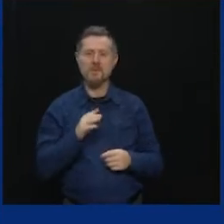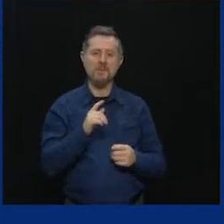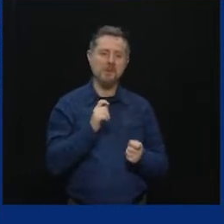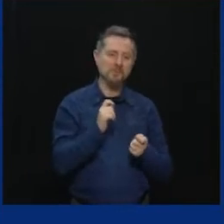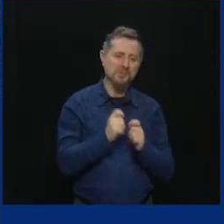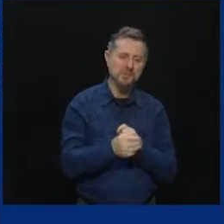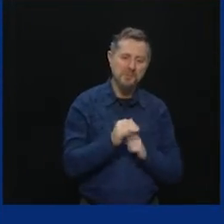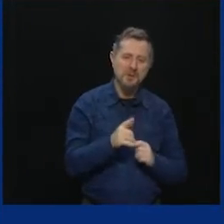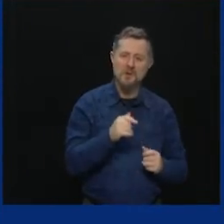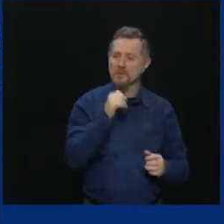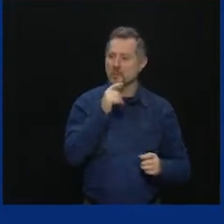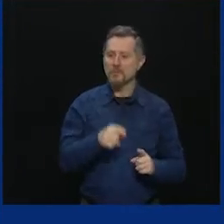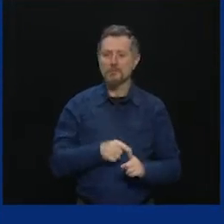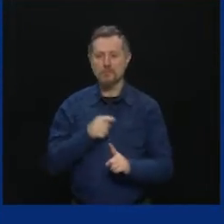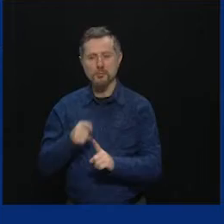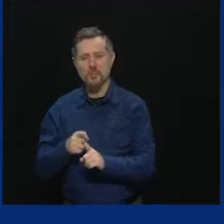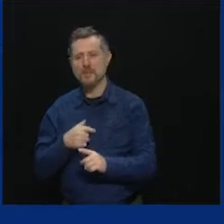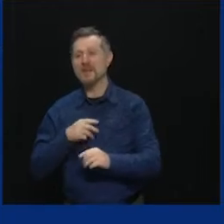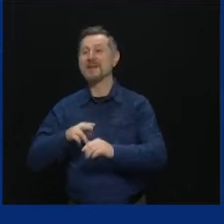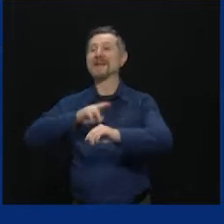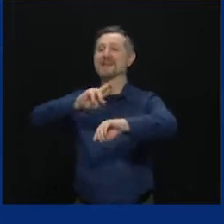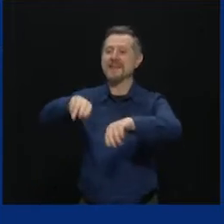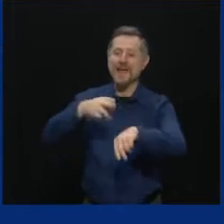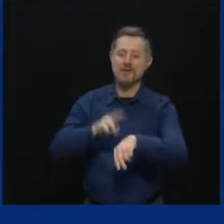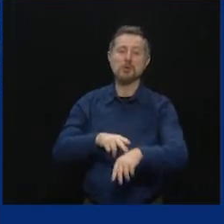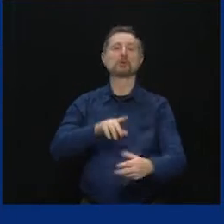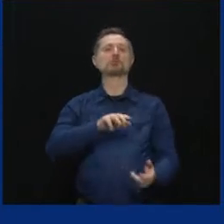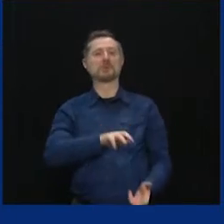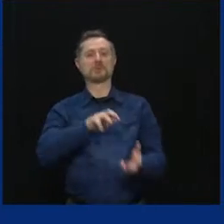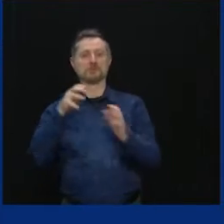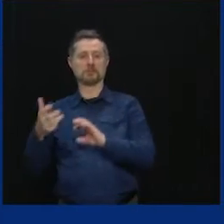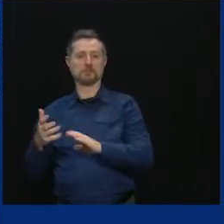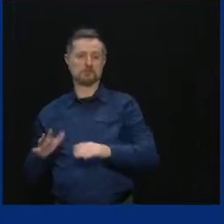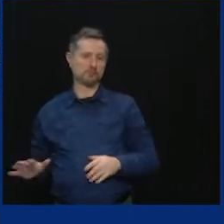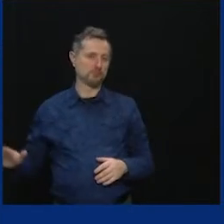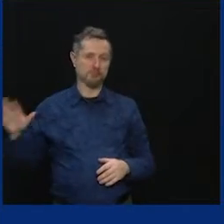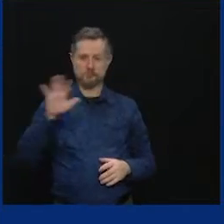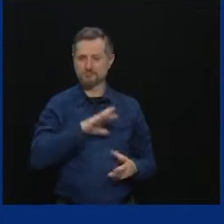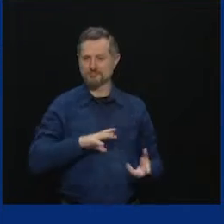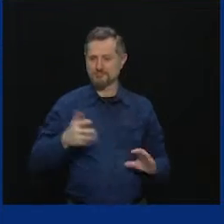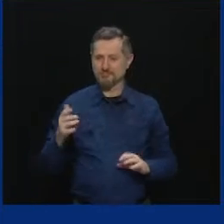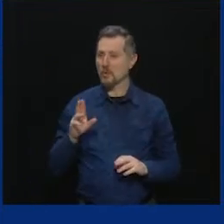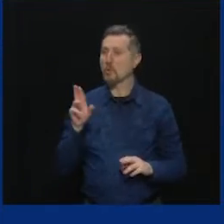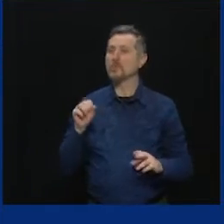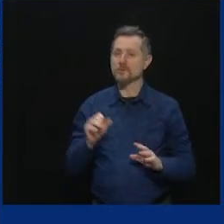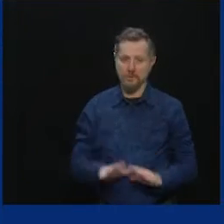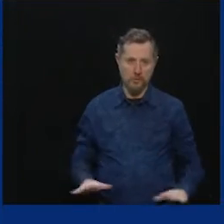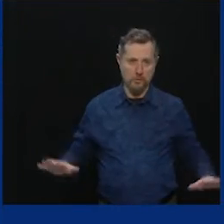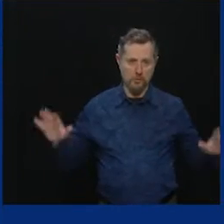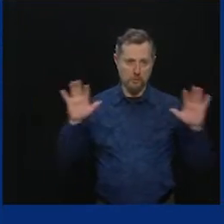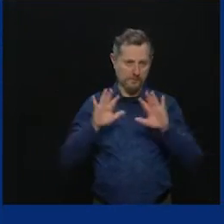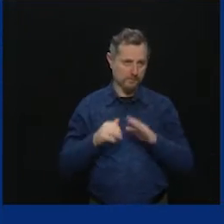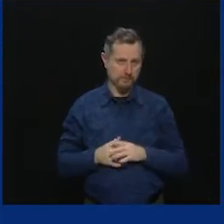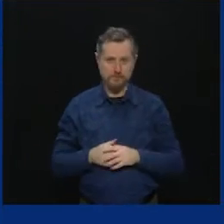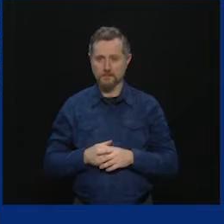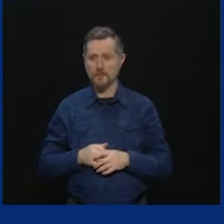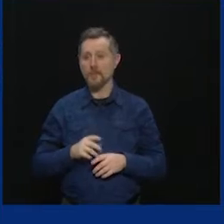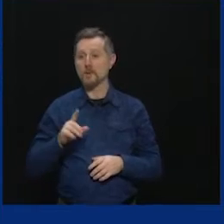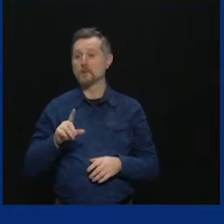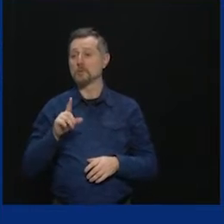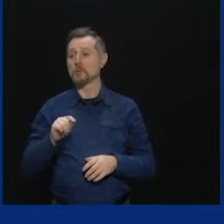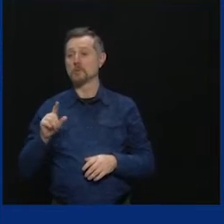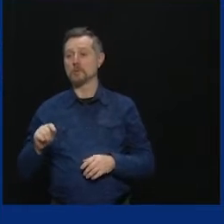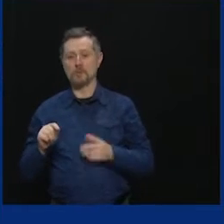is a national crisis. It is a national crisis. In 2020, 20,000